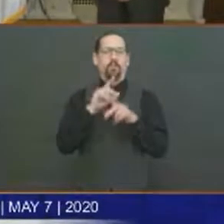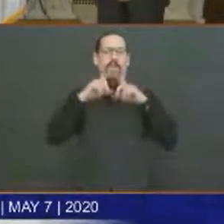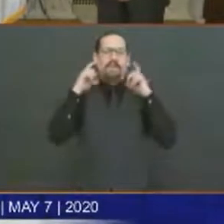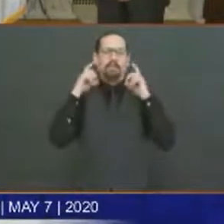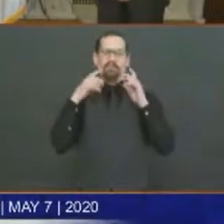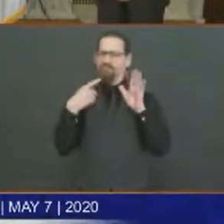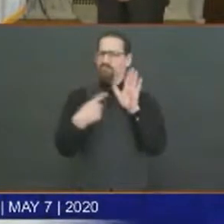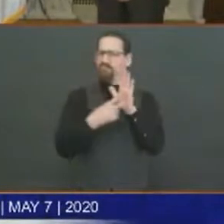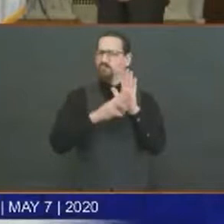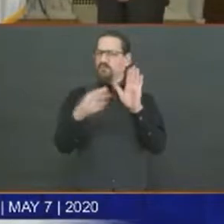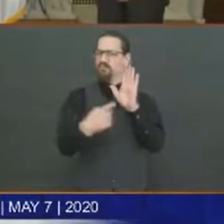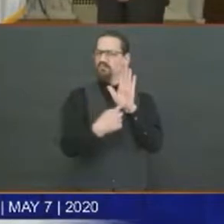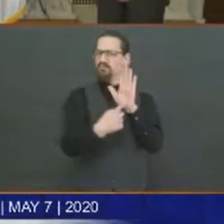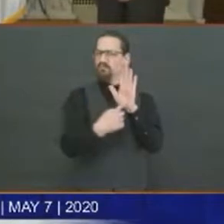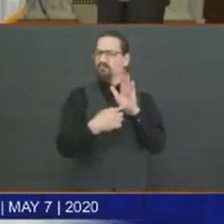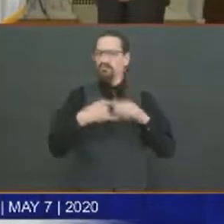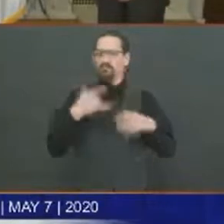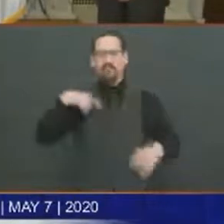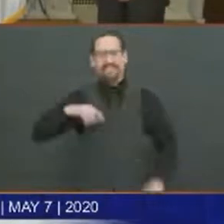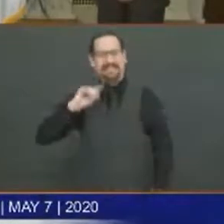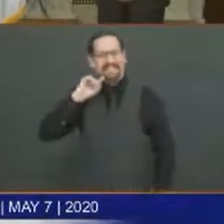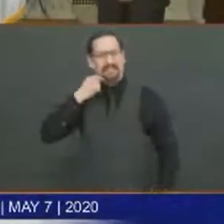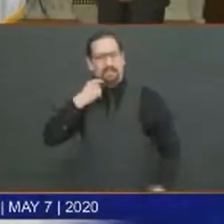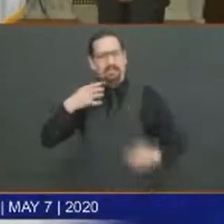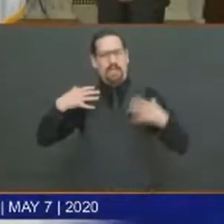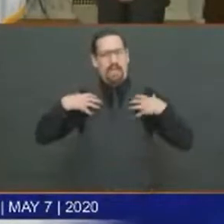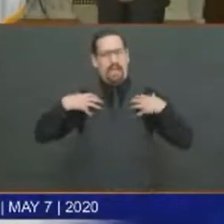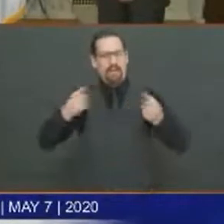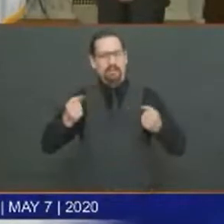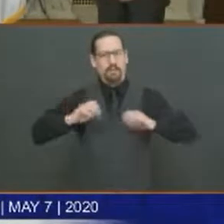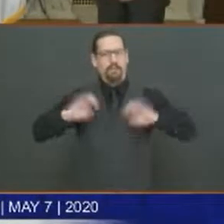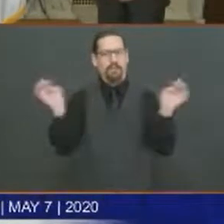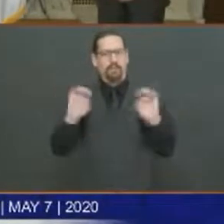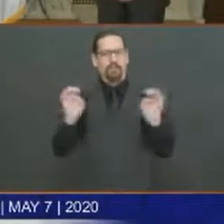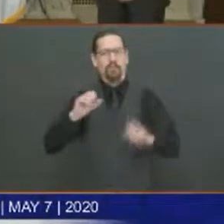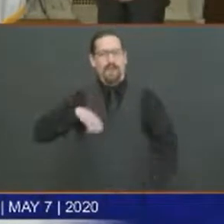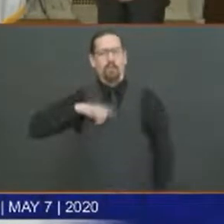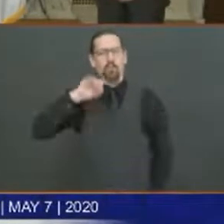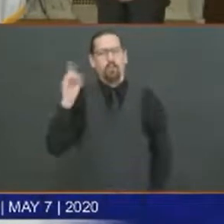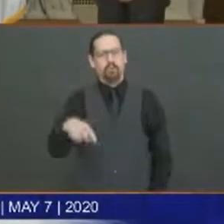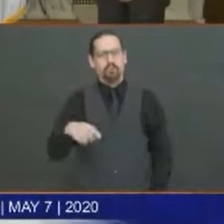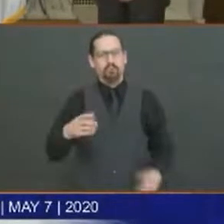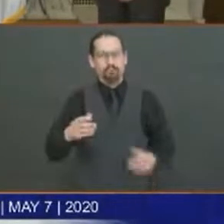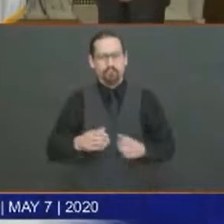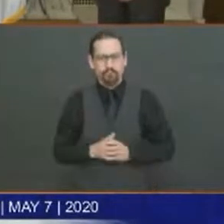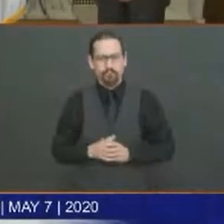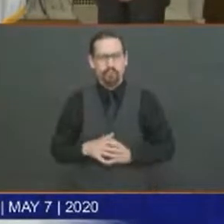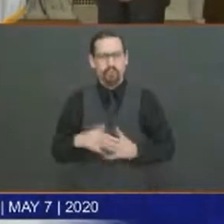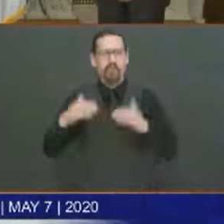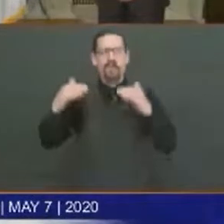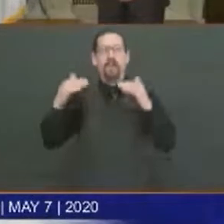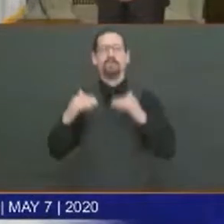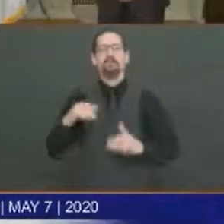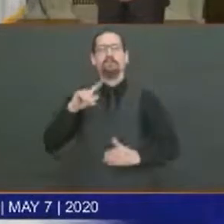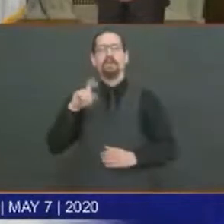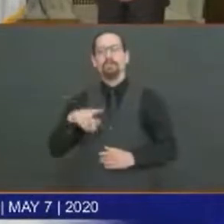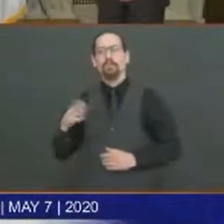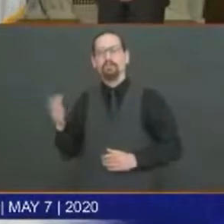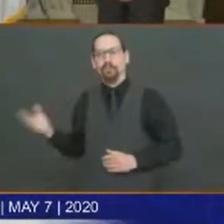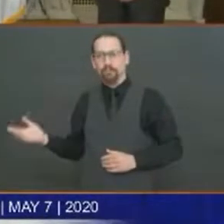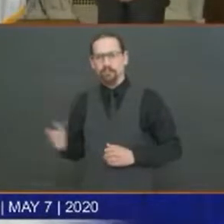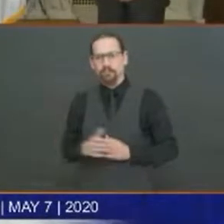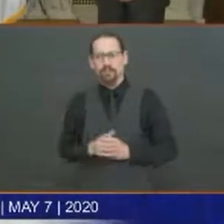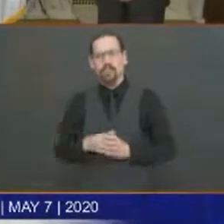health emergency. Our next question is from Stephen Triedman of Eastside Monthly. We've heard from a number of small